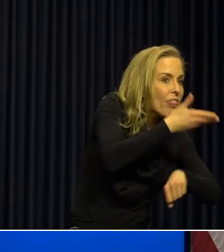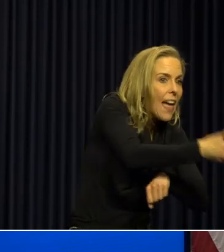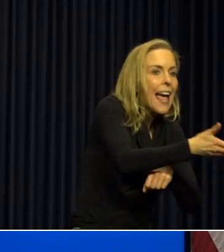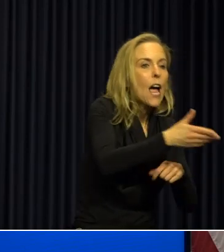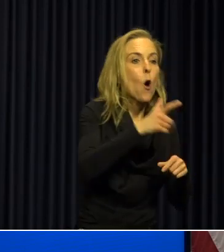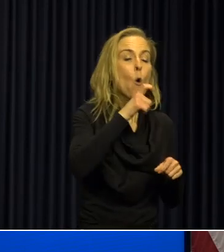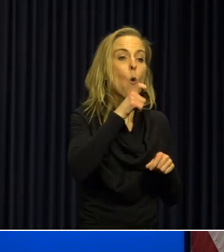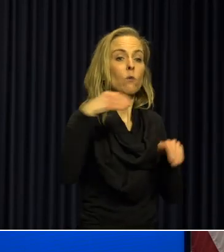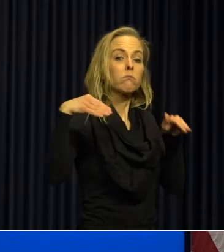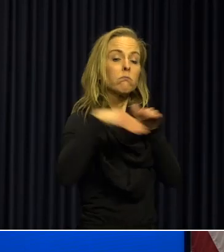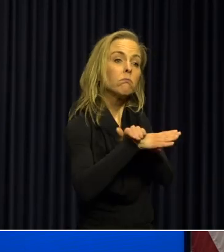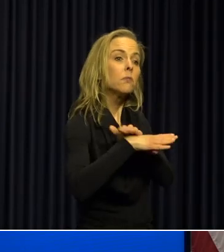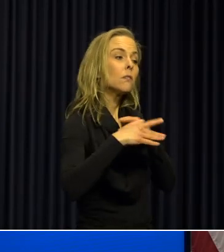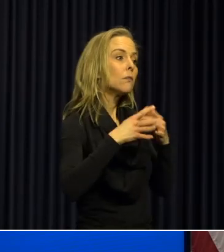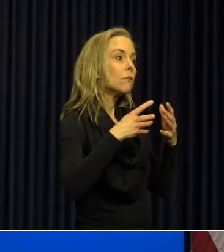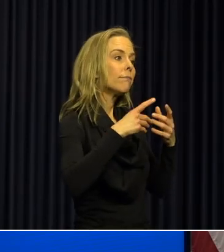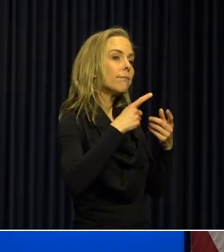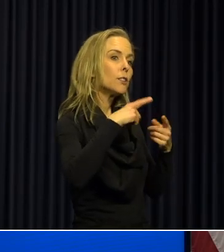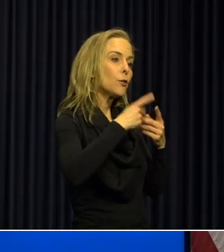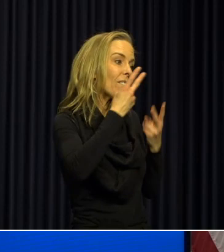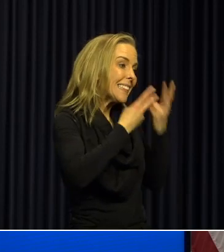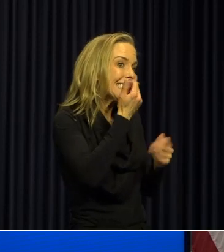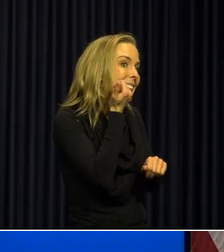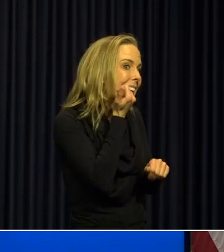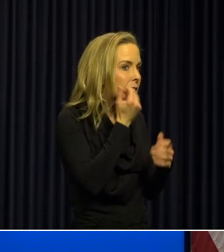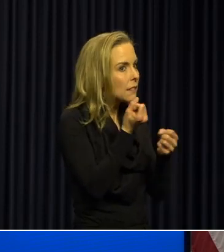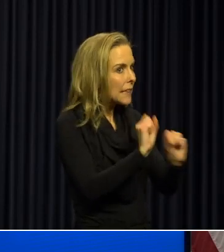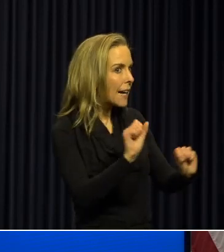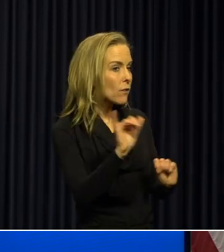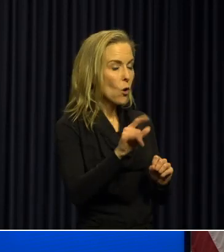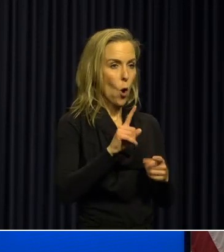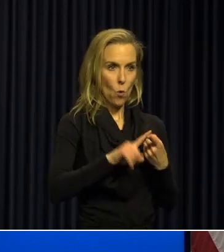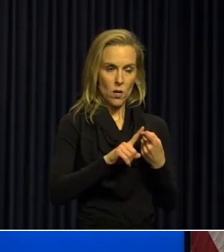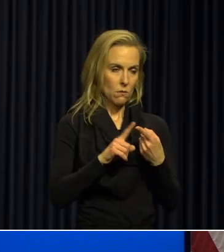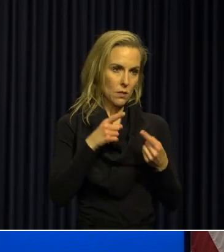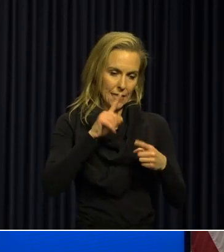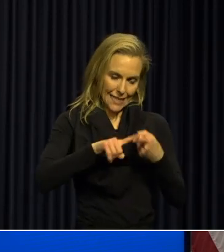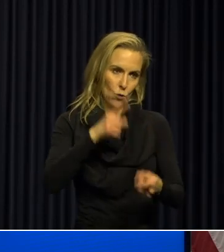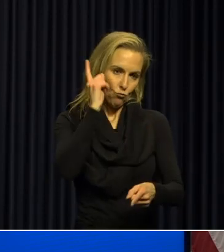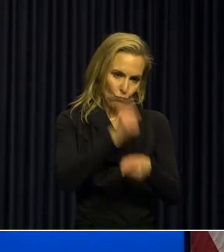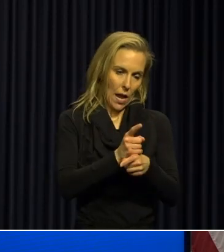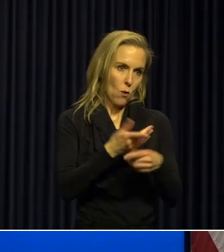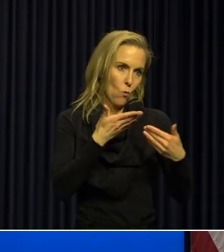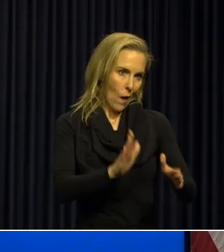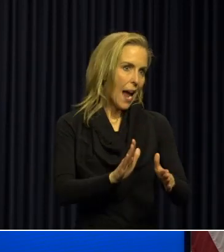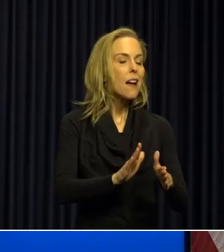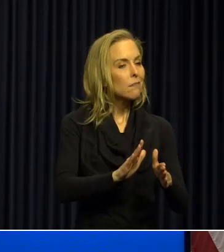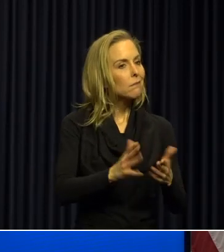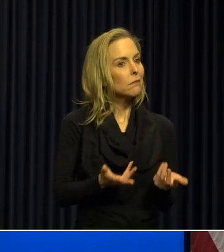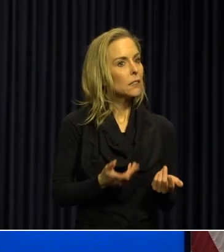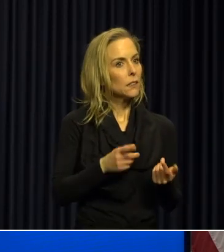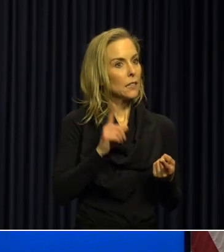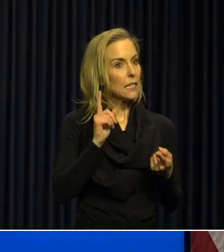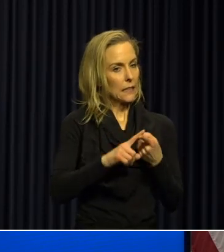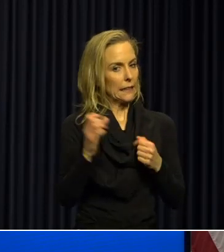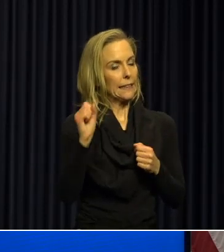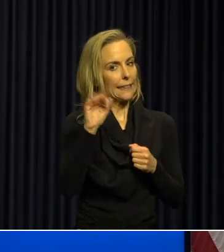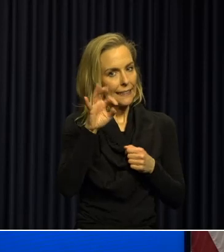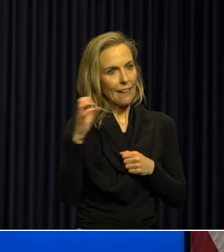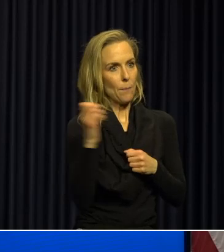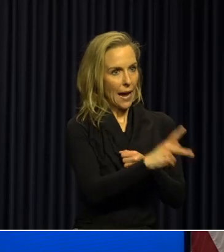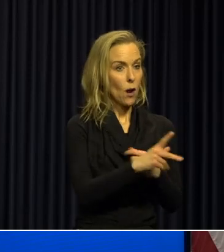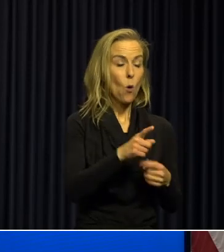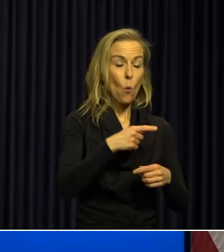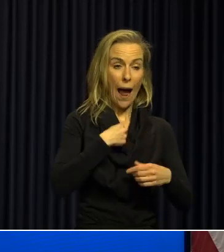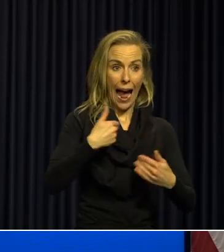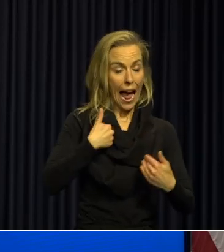comes in is safe. And I will tell people out there, until we get this right, it won't be safe to go. Now, once we get